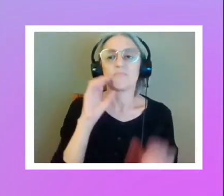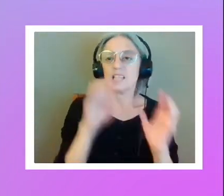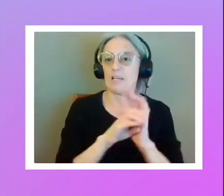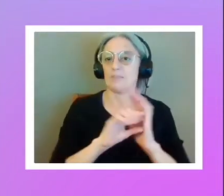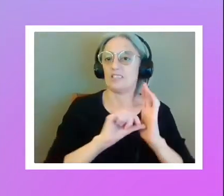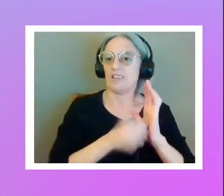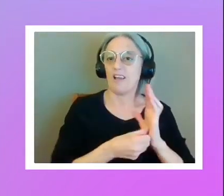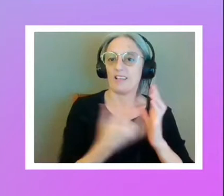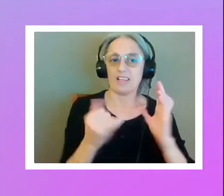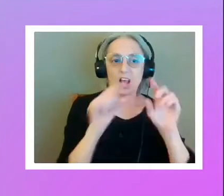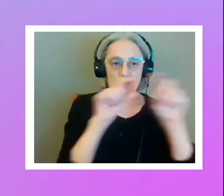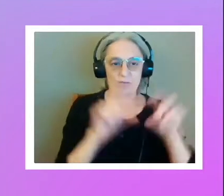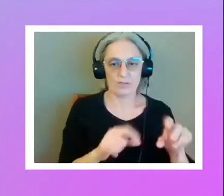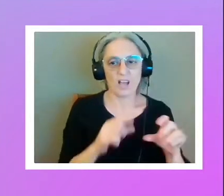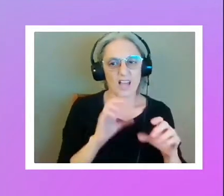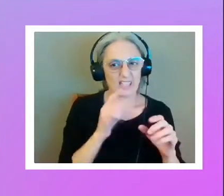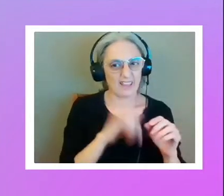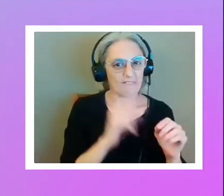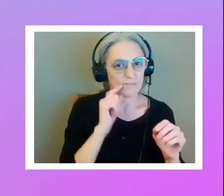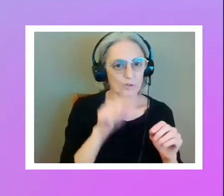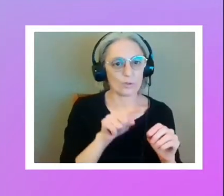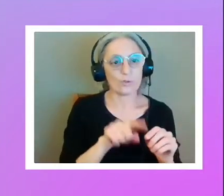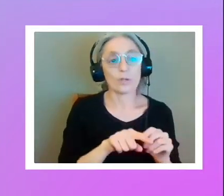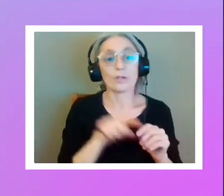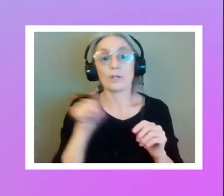on the right does not.